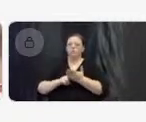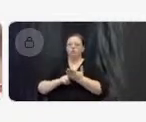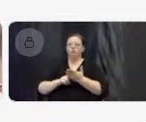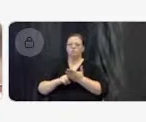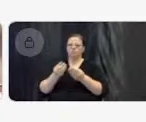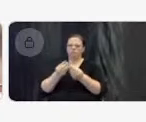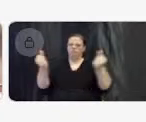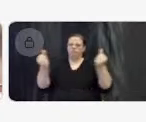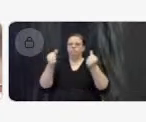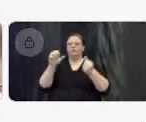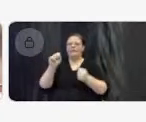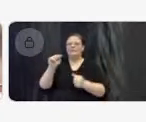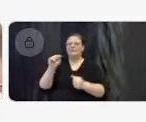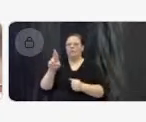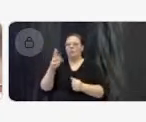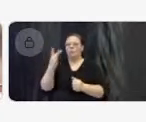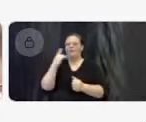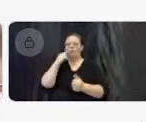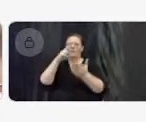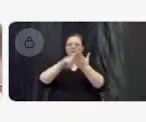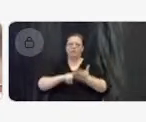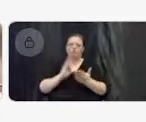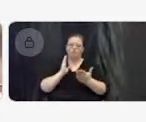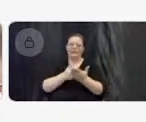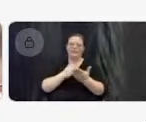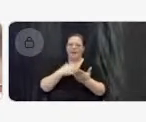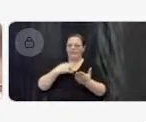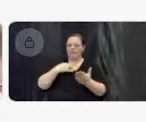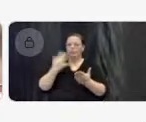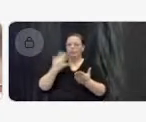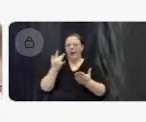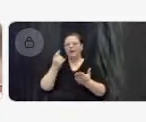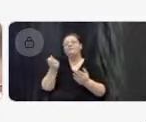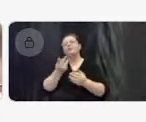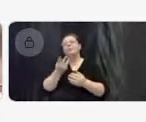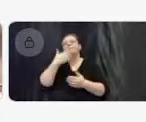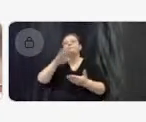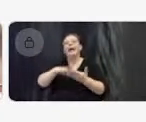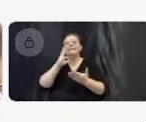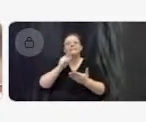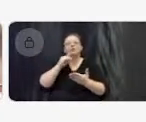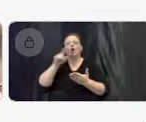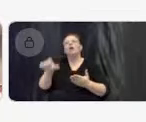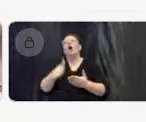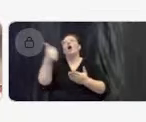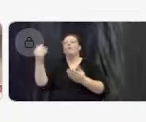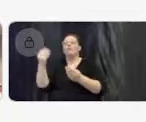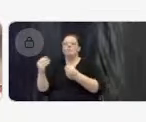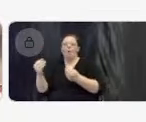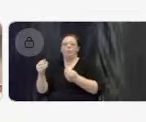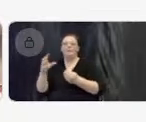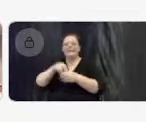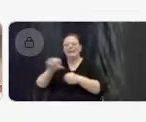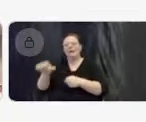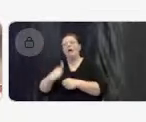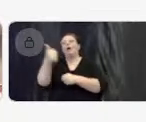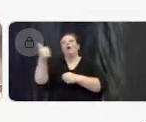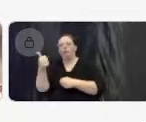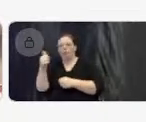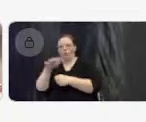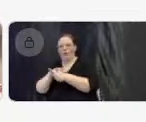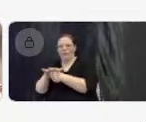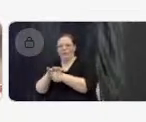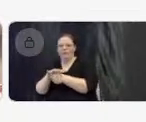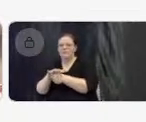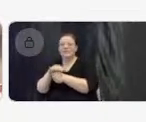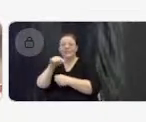promoting a petition against my application due to a few bad experiences on other properties in other areas. I don't